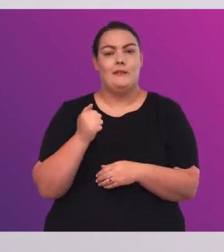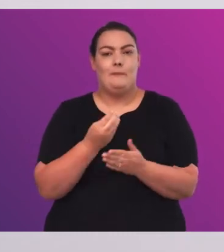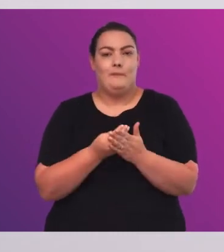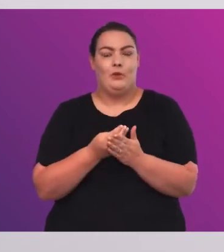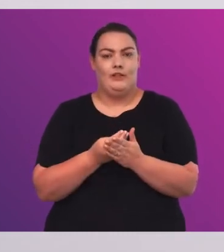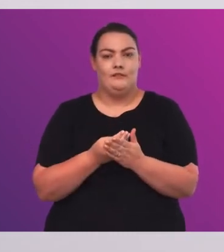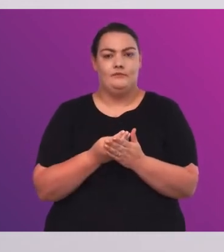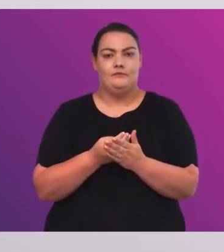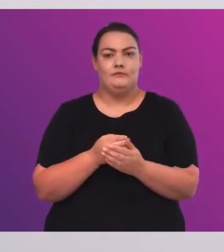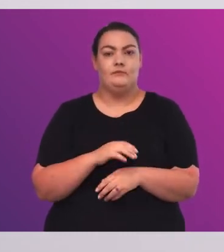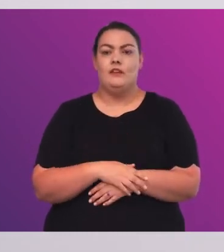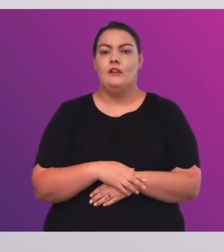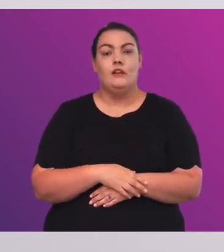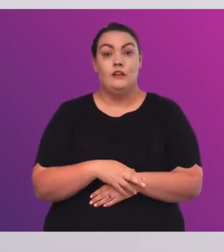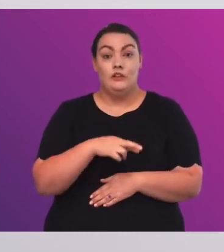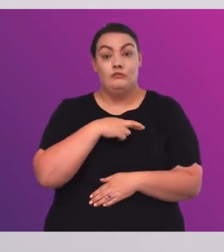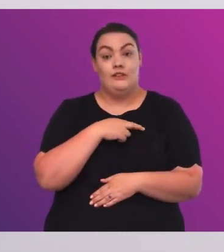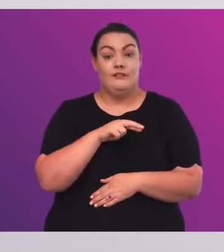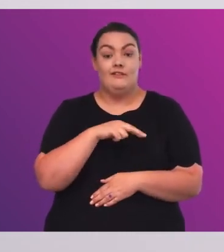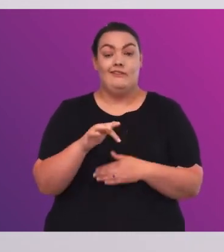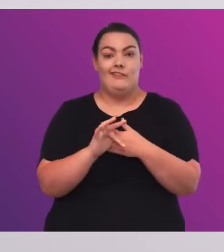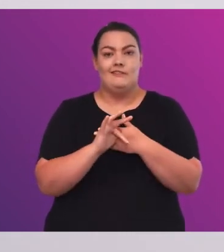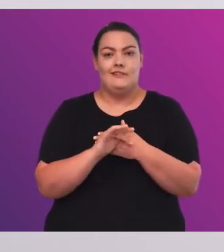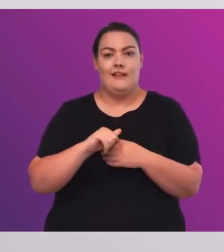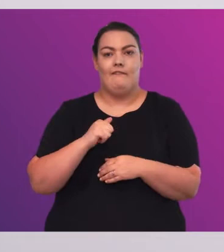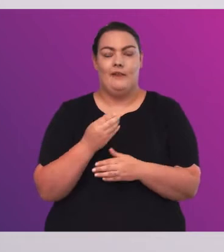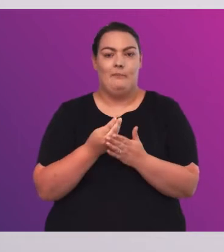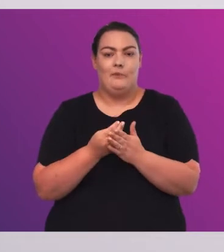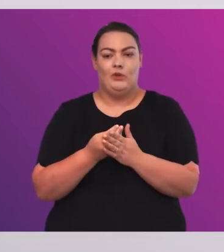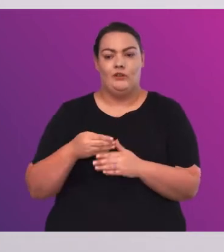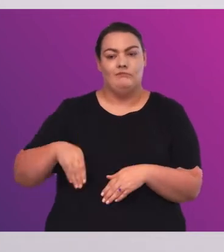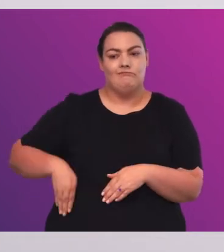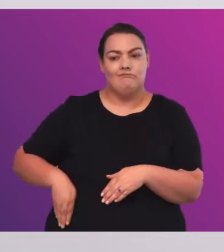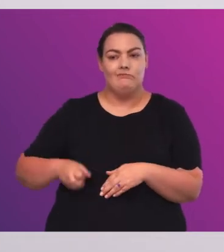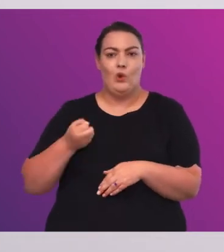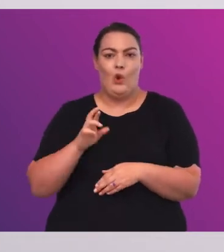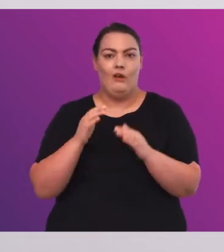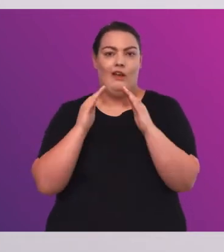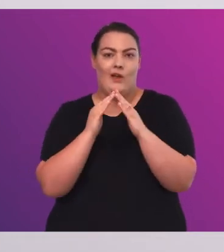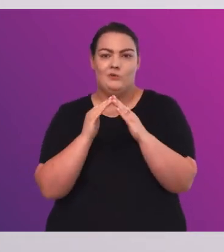money. It is not safe to keep too much money in your house or in your wallet.